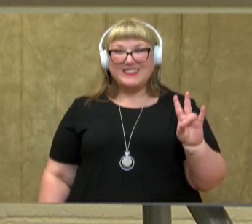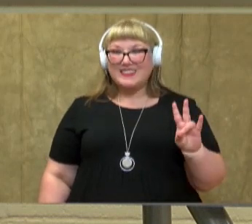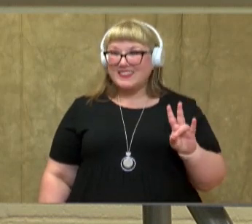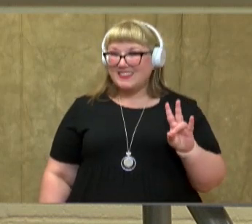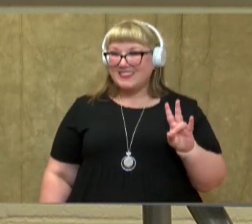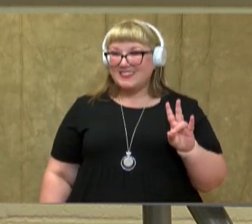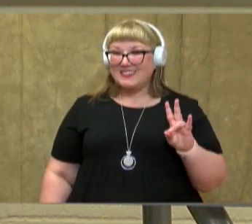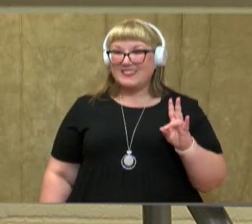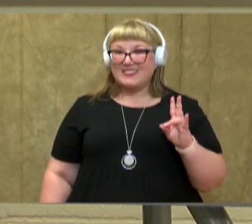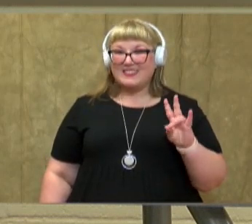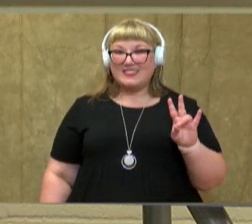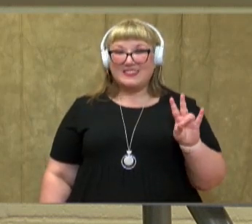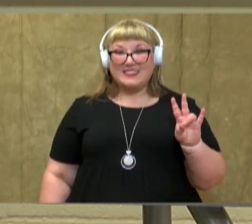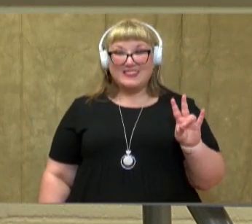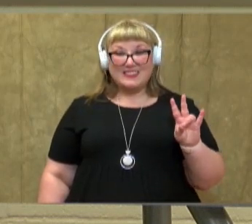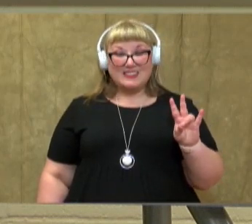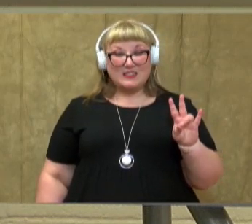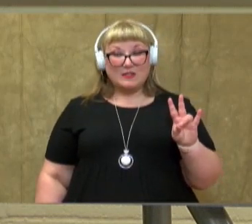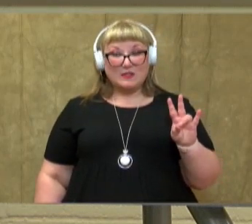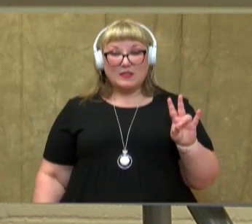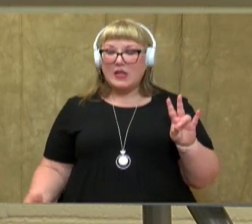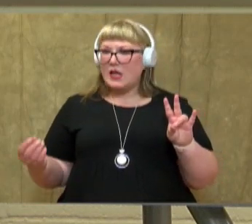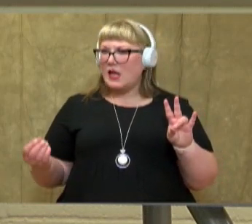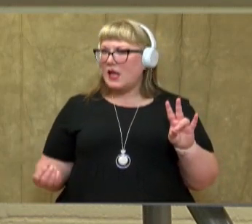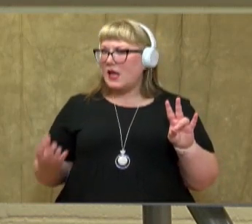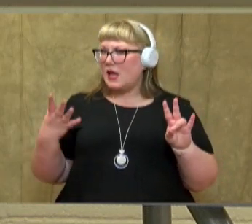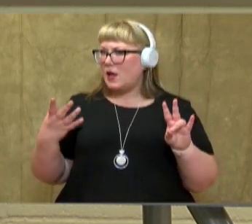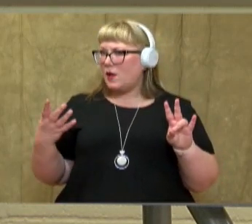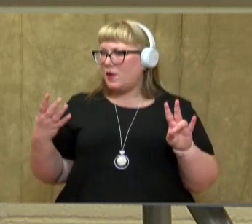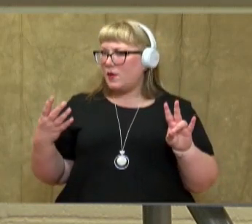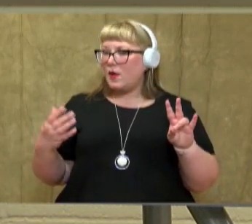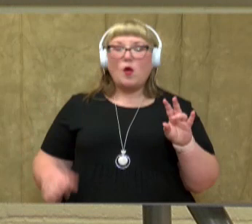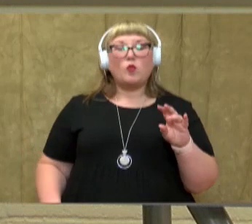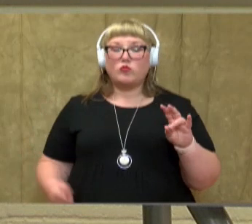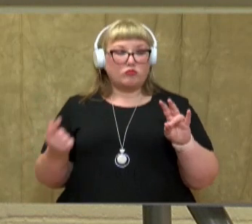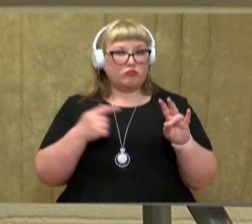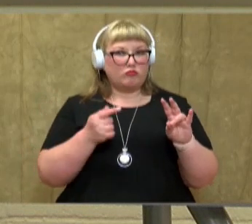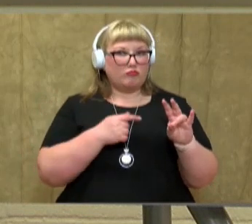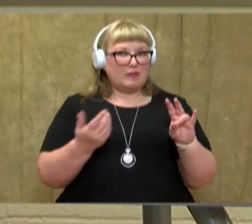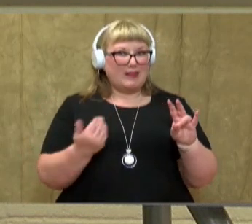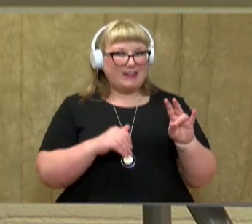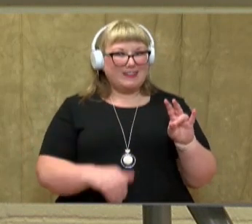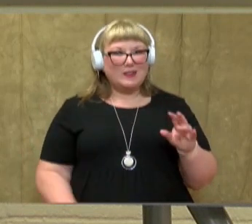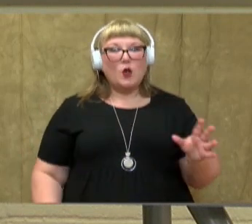1, 2, 3, 4, 5, 6, 7 guinea pigs in our blue basket. Let's count them as we put them back in.